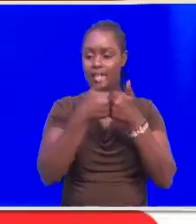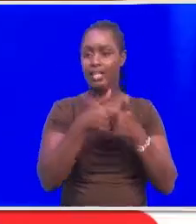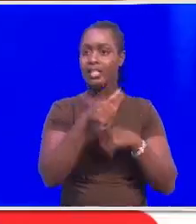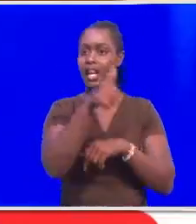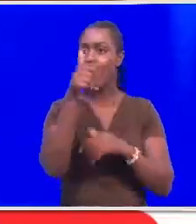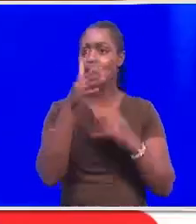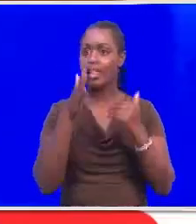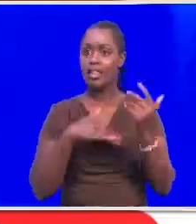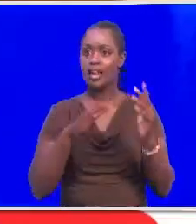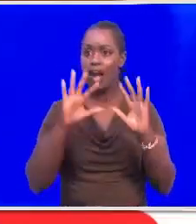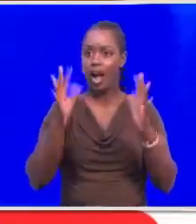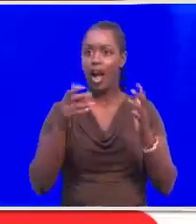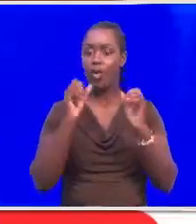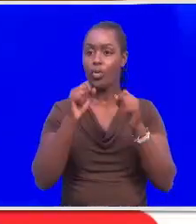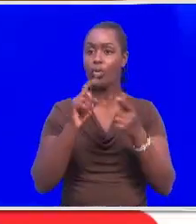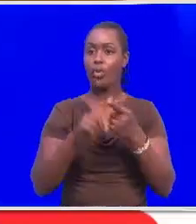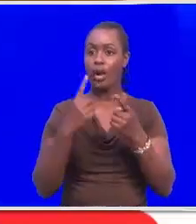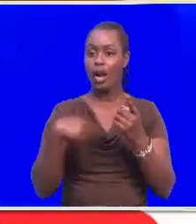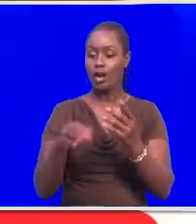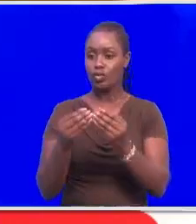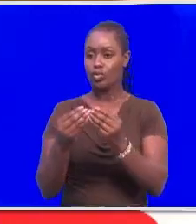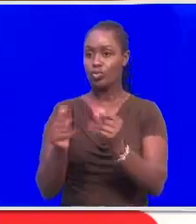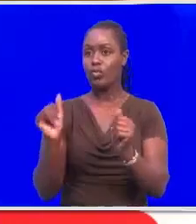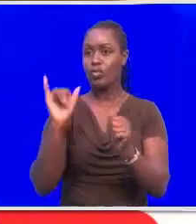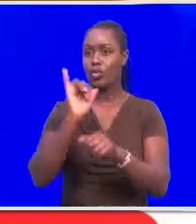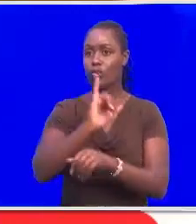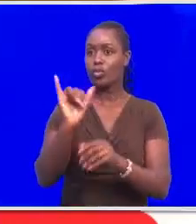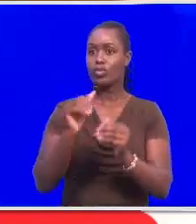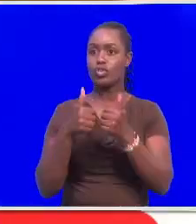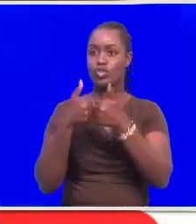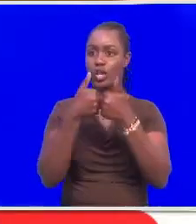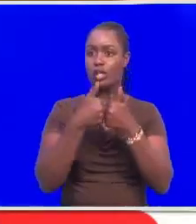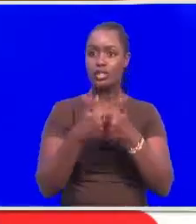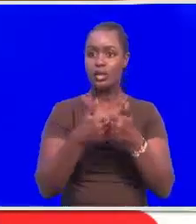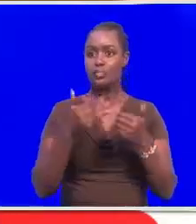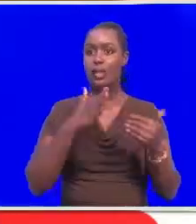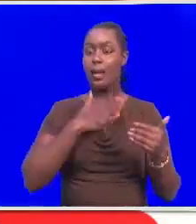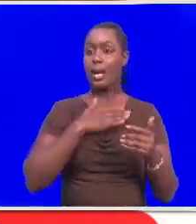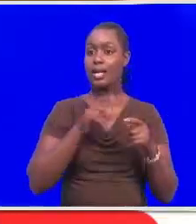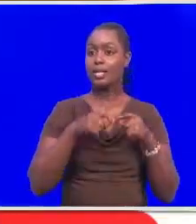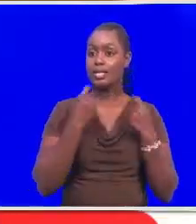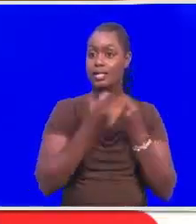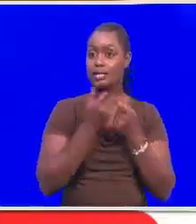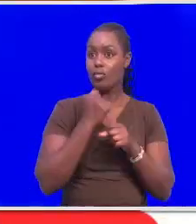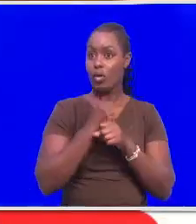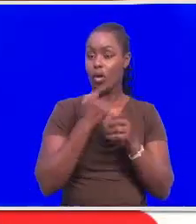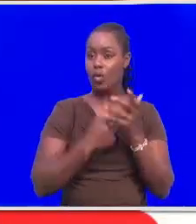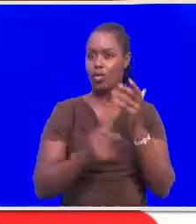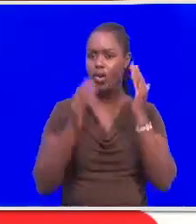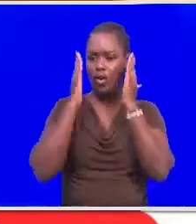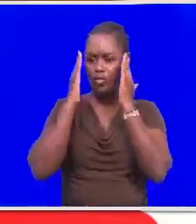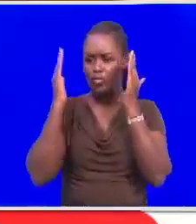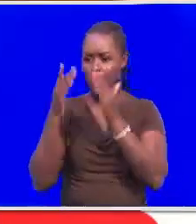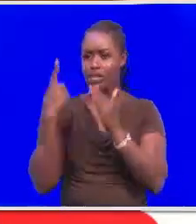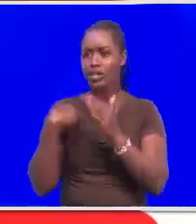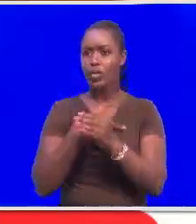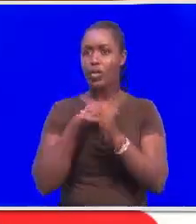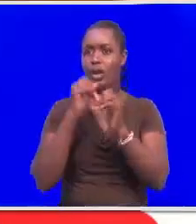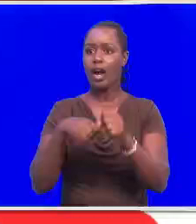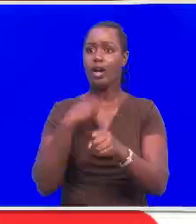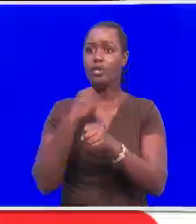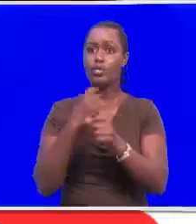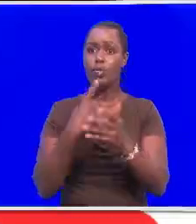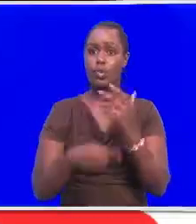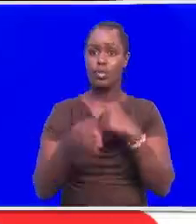of how you can be able to overcome those challenges. So mine and our team is to focus on what can we do, ignoring